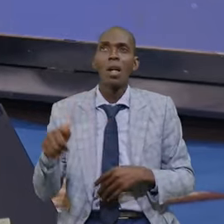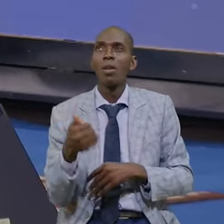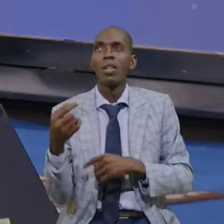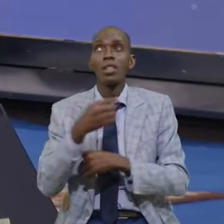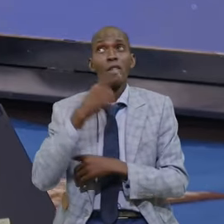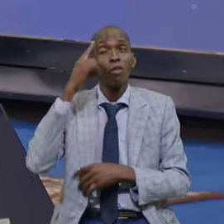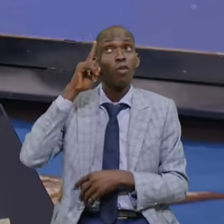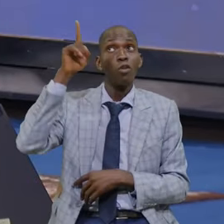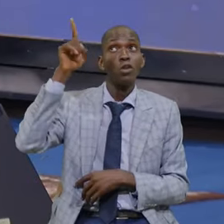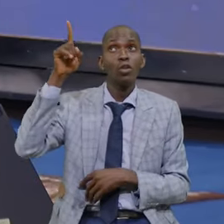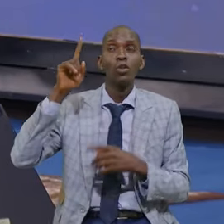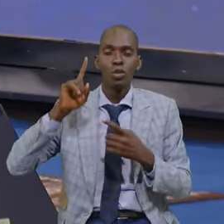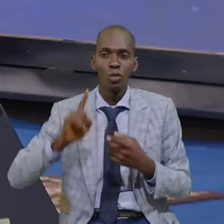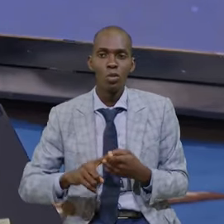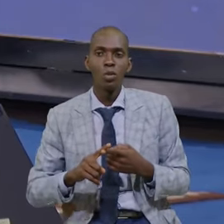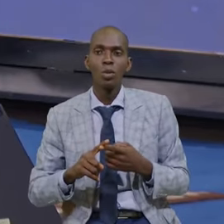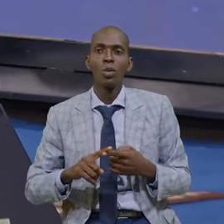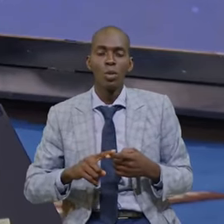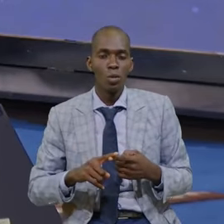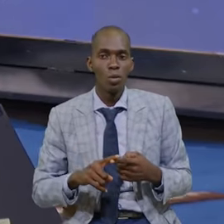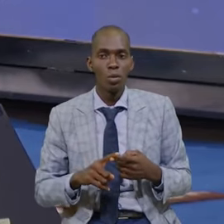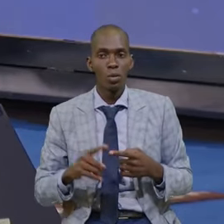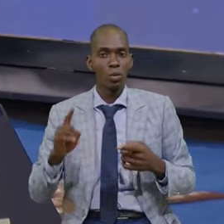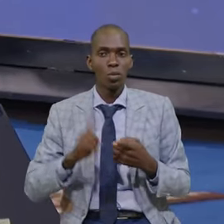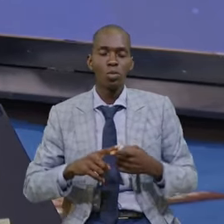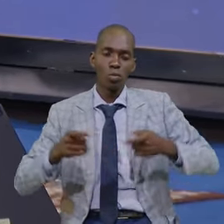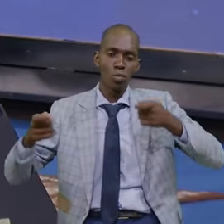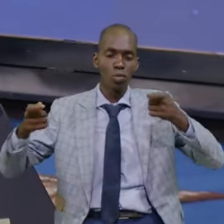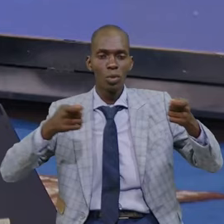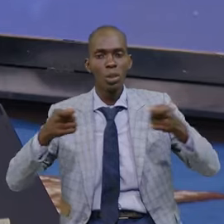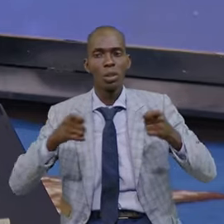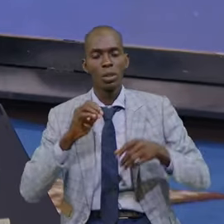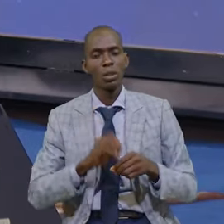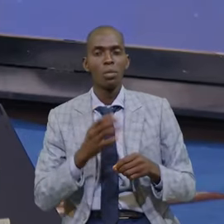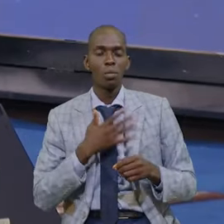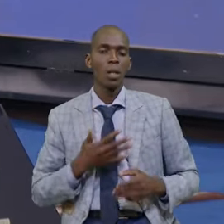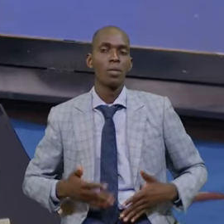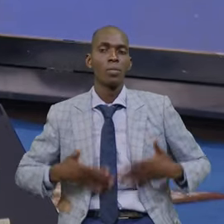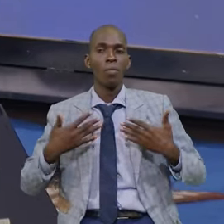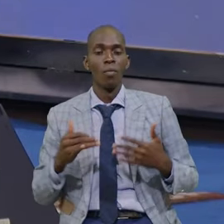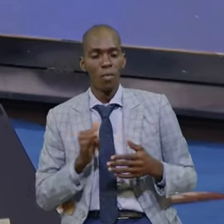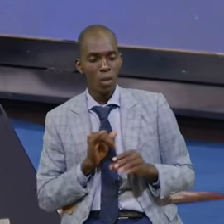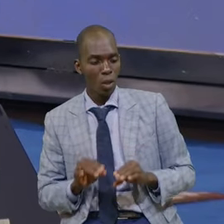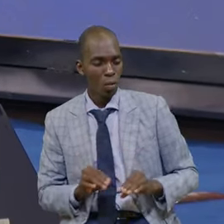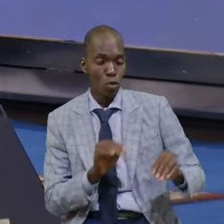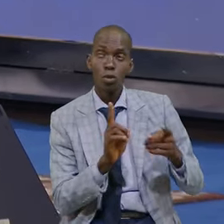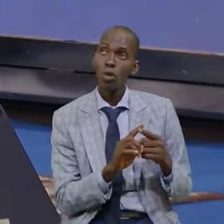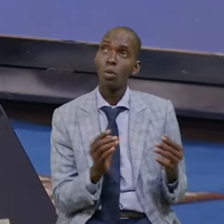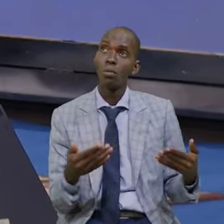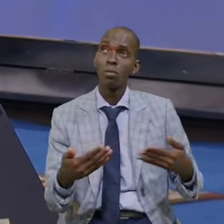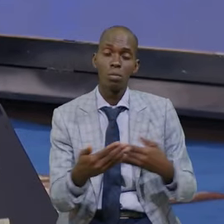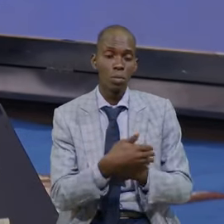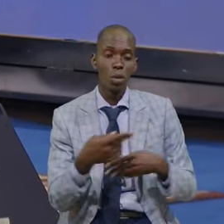to have the opportunity to reign in my life. I go to the office, evil